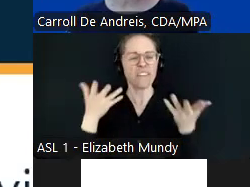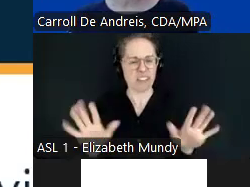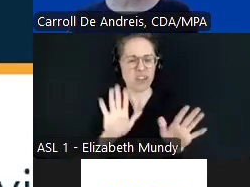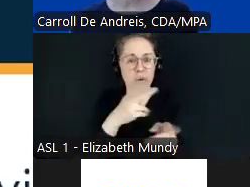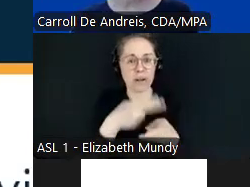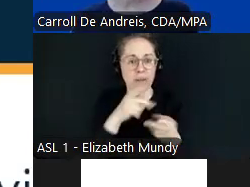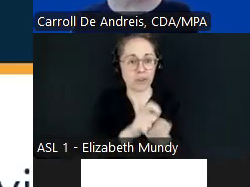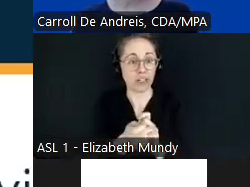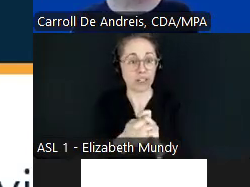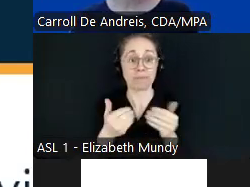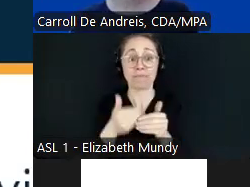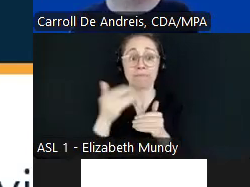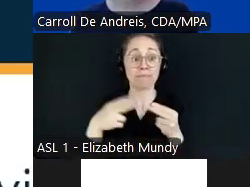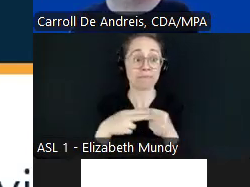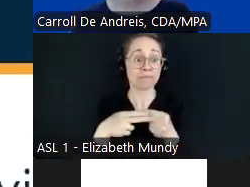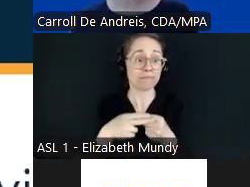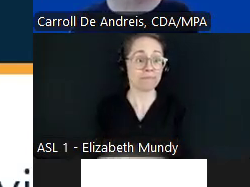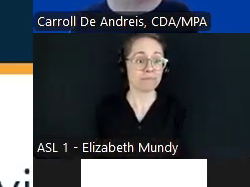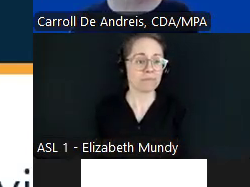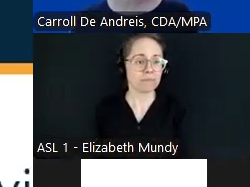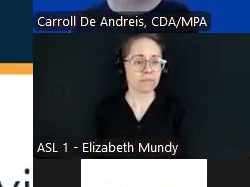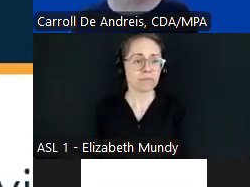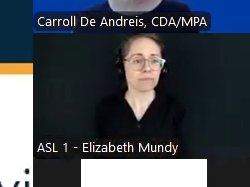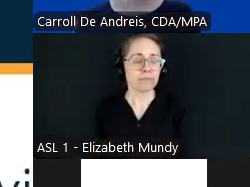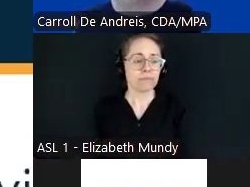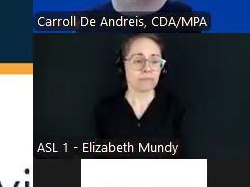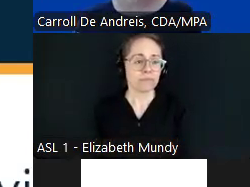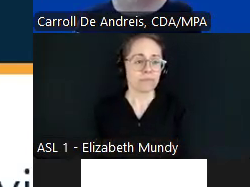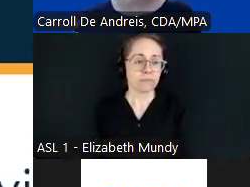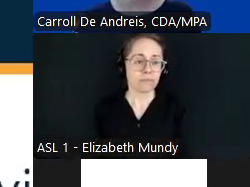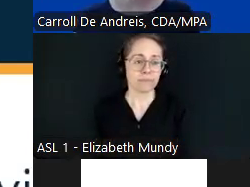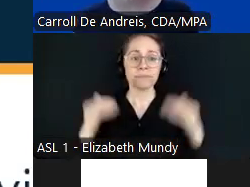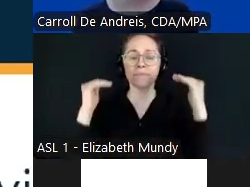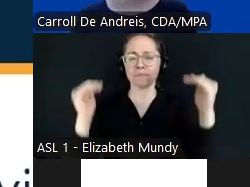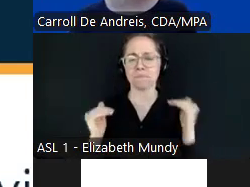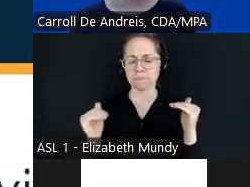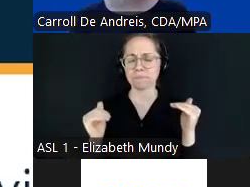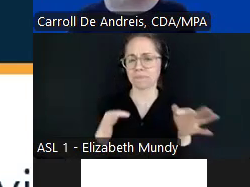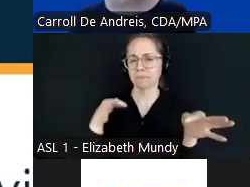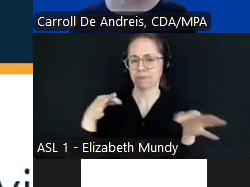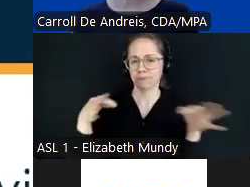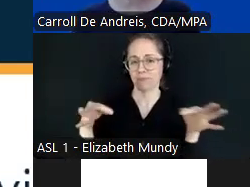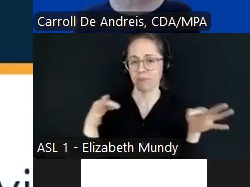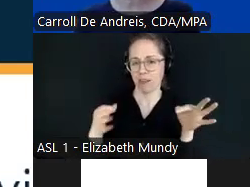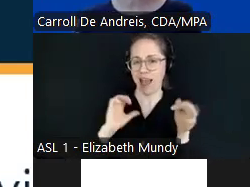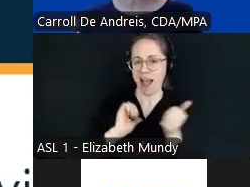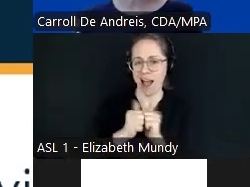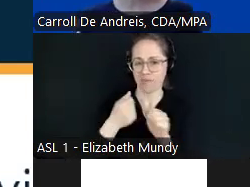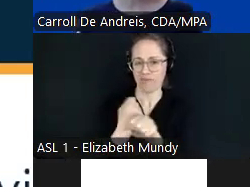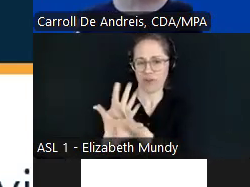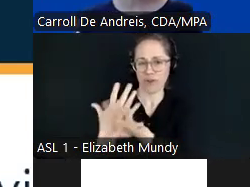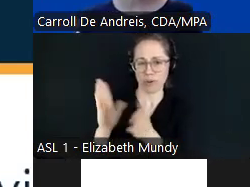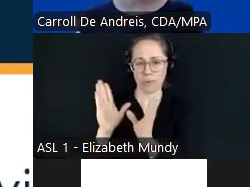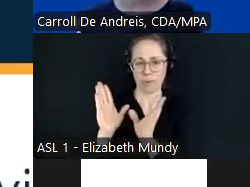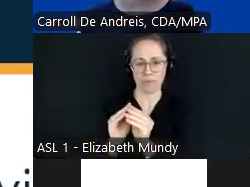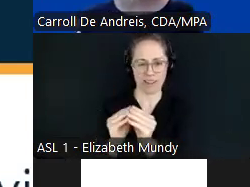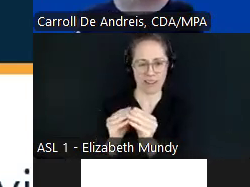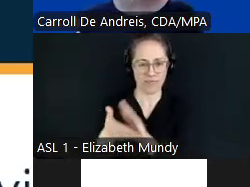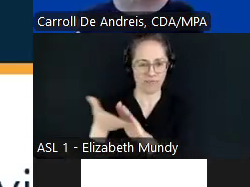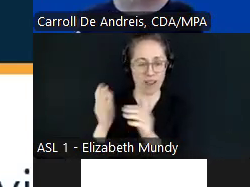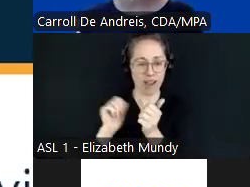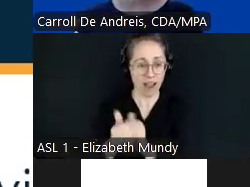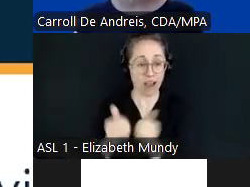slide. I want to go over a few of virtual meeting operations. The chat function is enabled